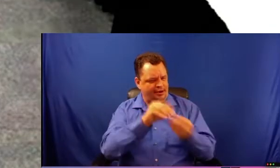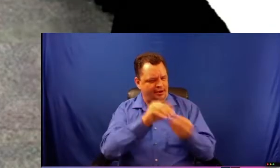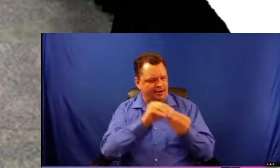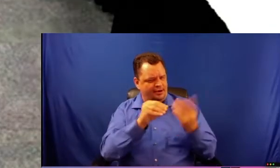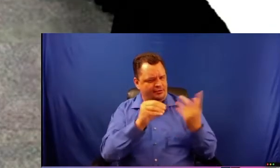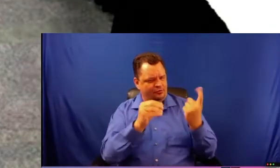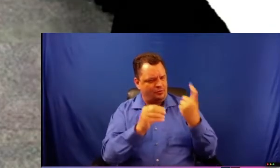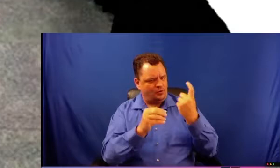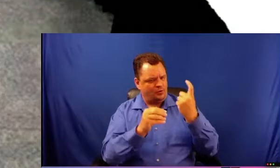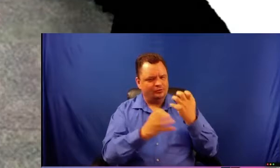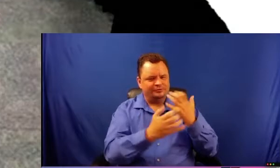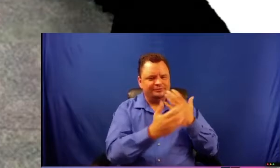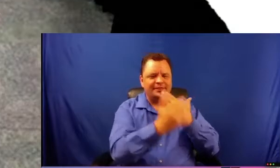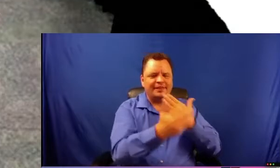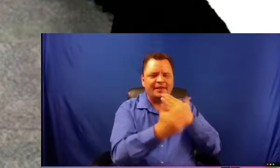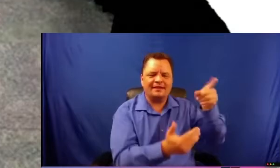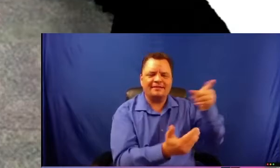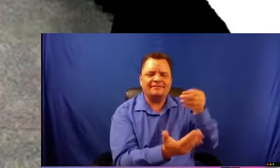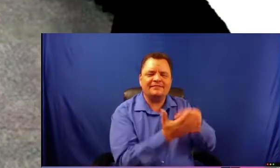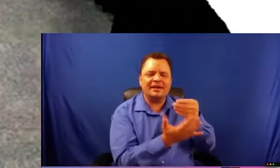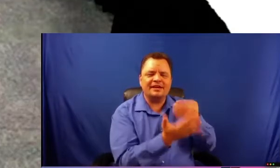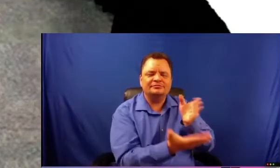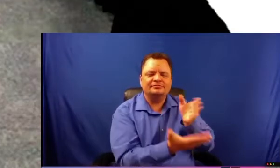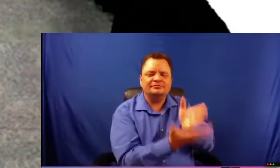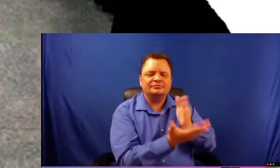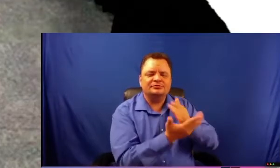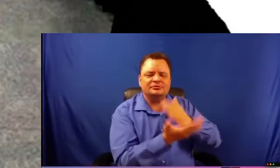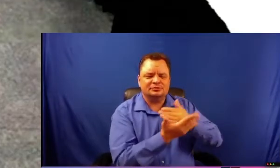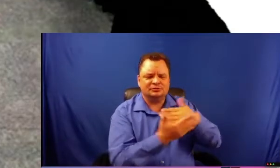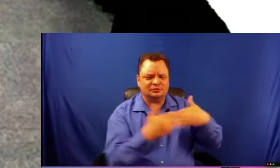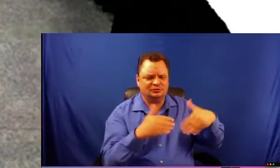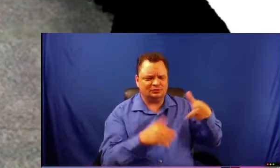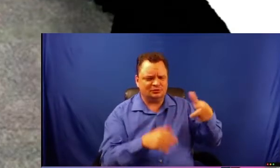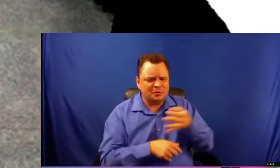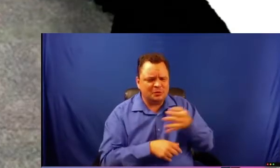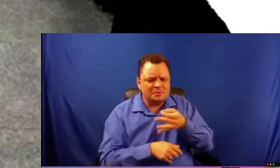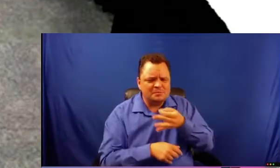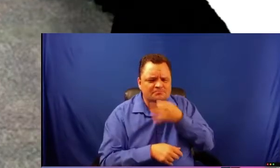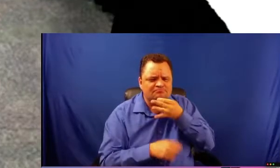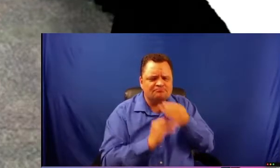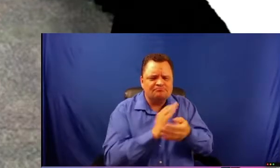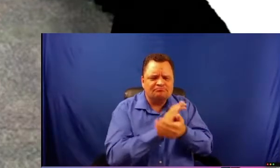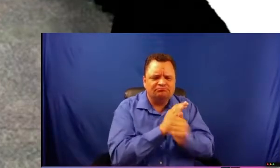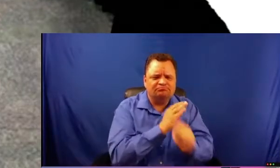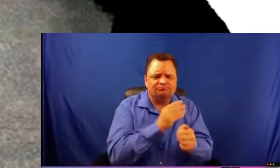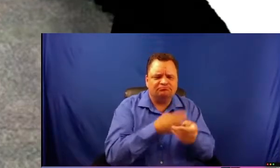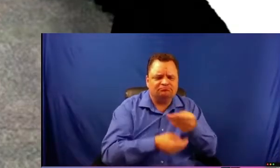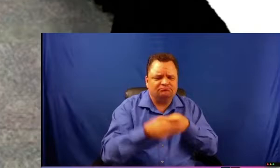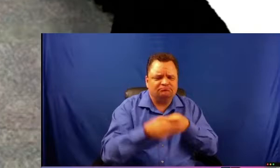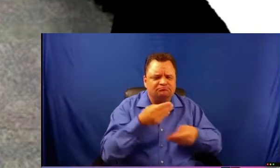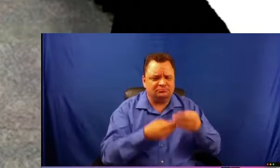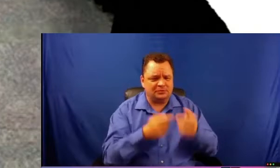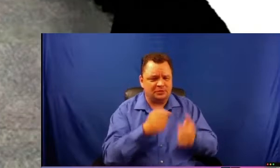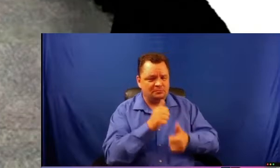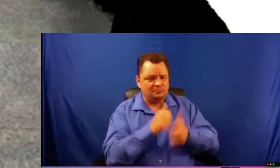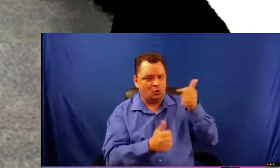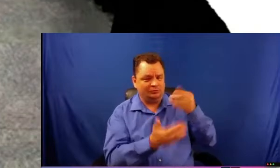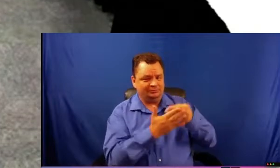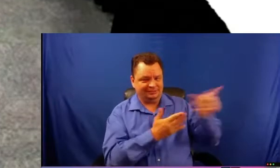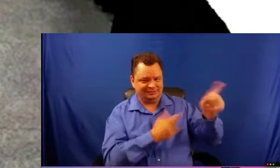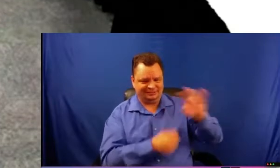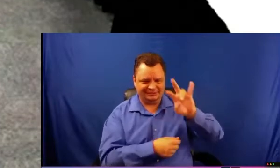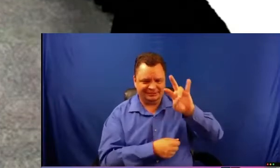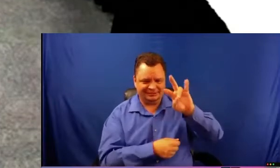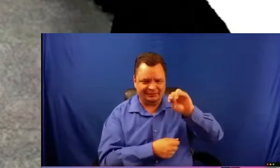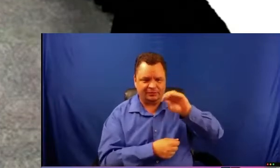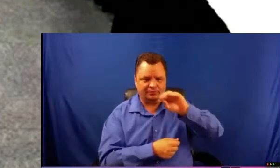because the majority of our funding, 70% and over, comes from grant funds, and they all have different